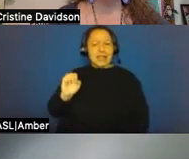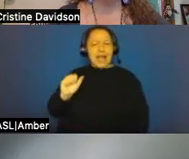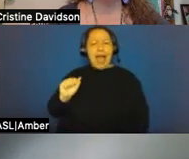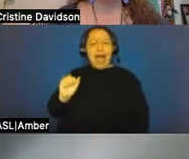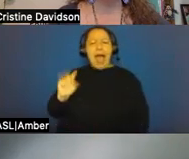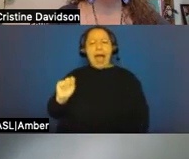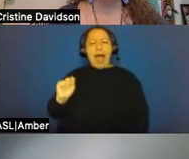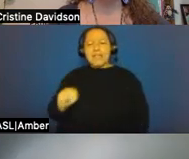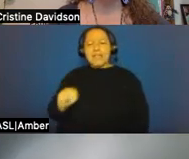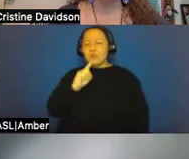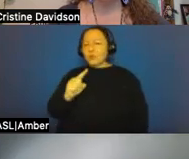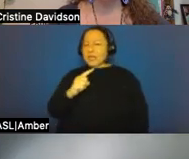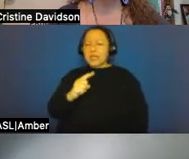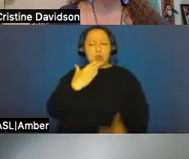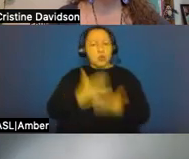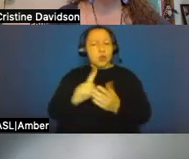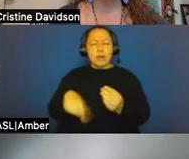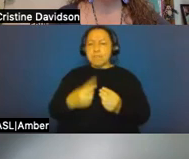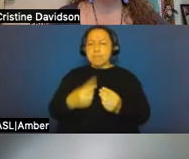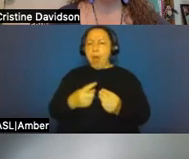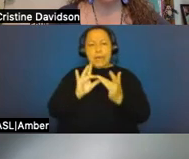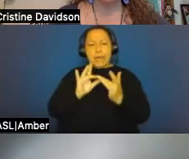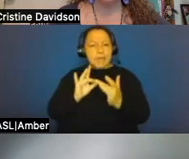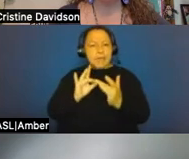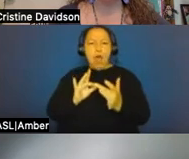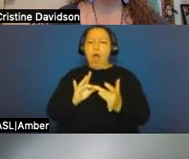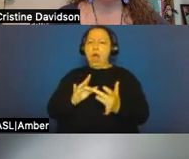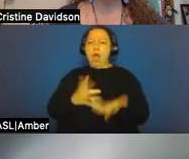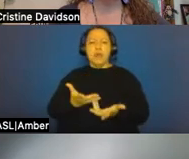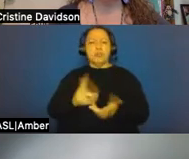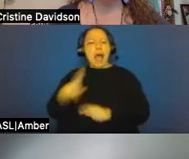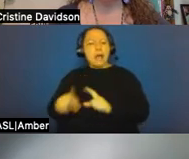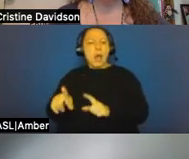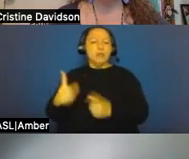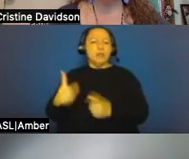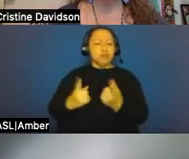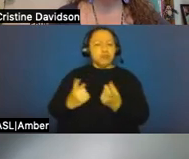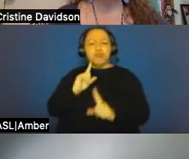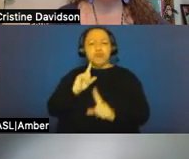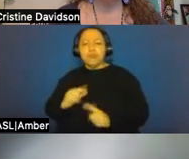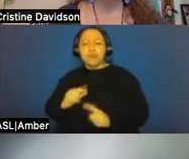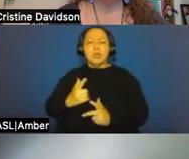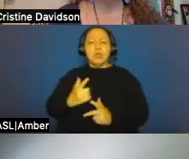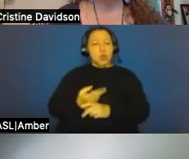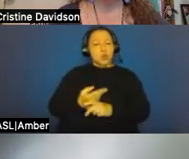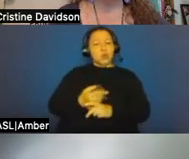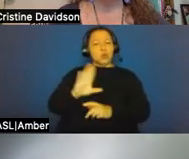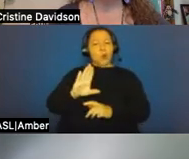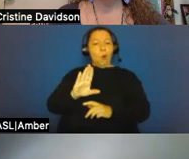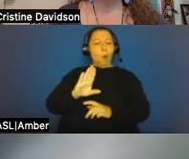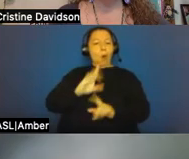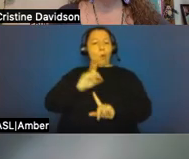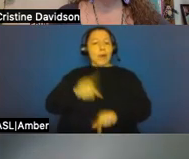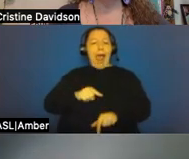asking questions. Okay, using the reaction icons at the bottom. So I believe it is in